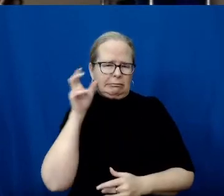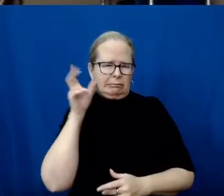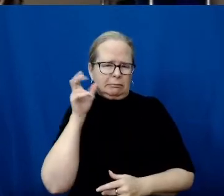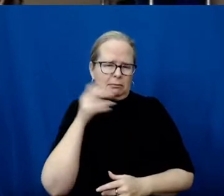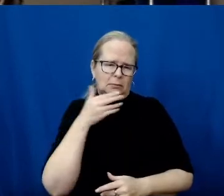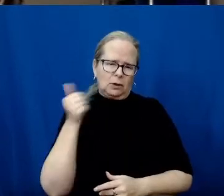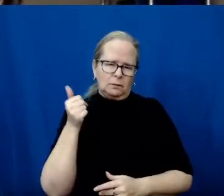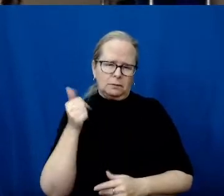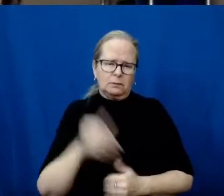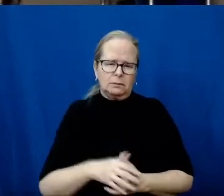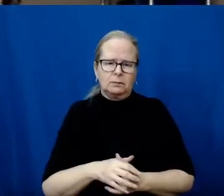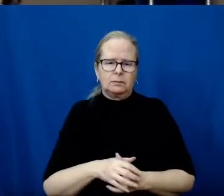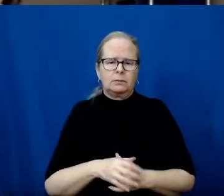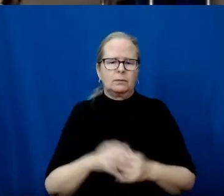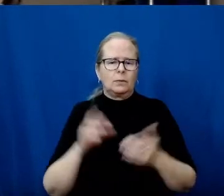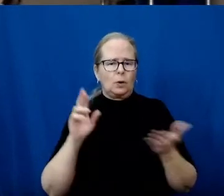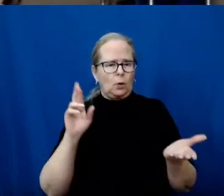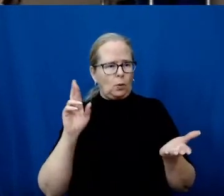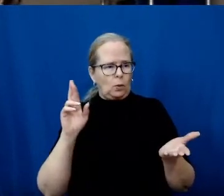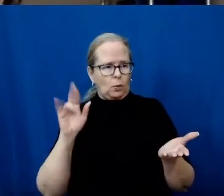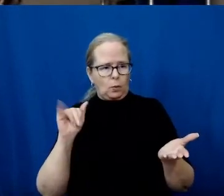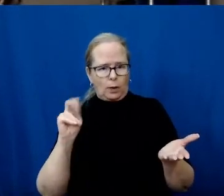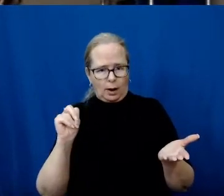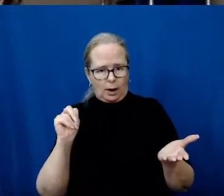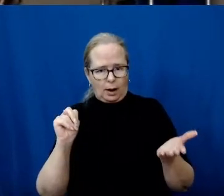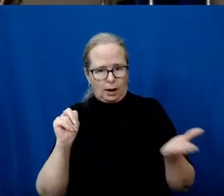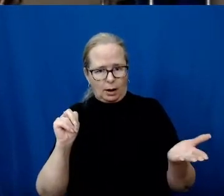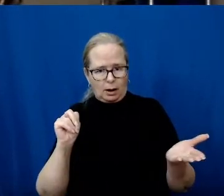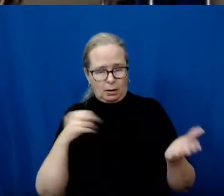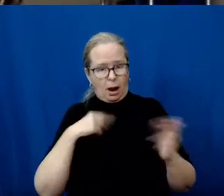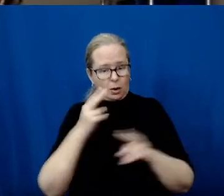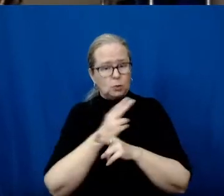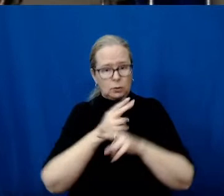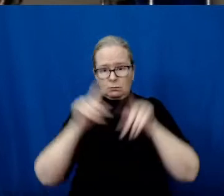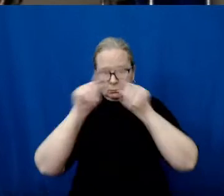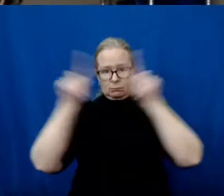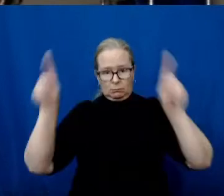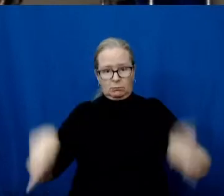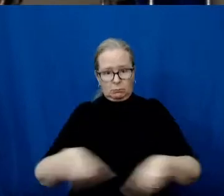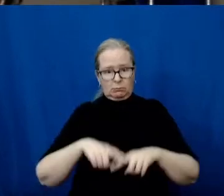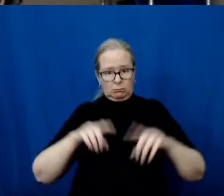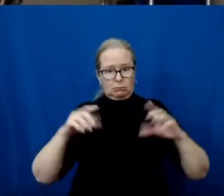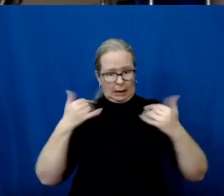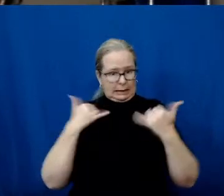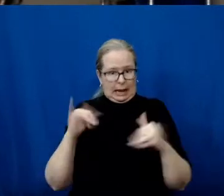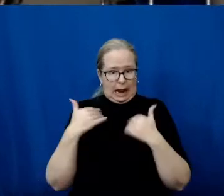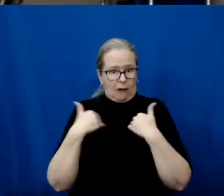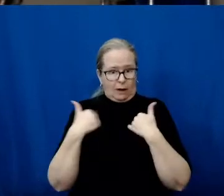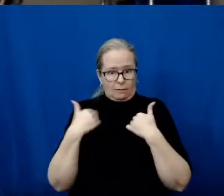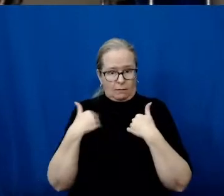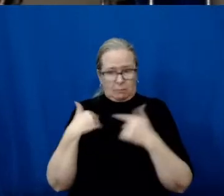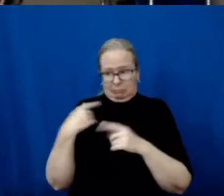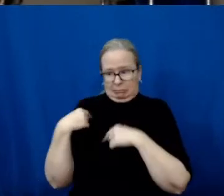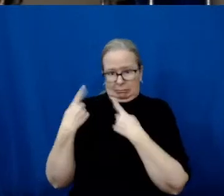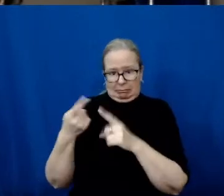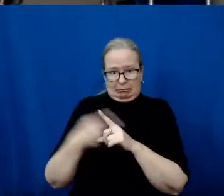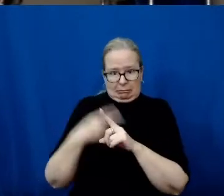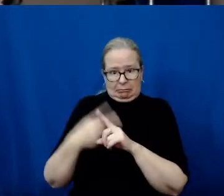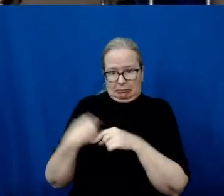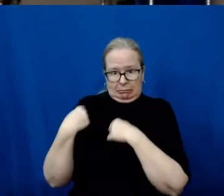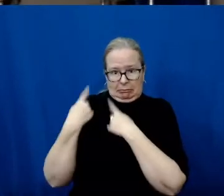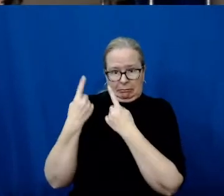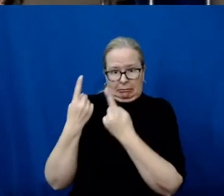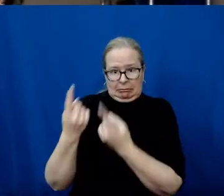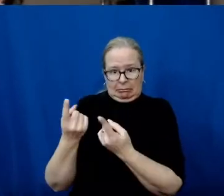box fan one though, and it's I used it for months before I upgraded. I just have a little bit of a obsession with perfecting things,